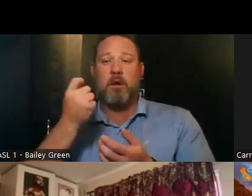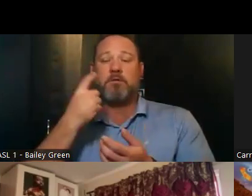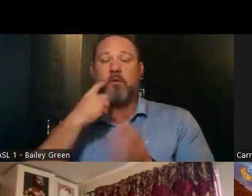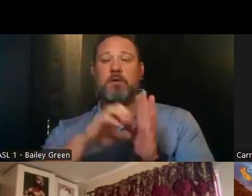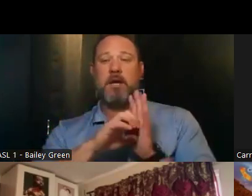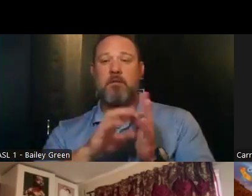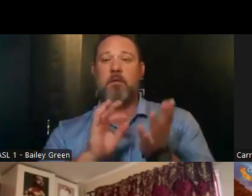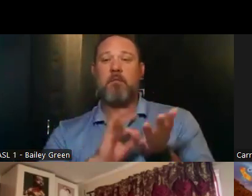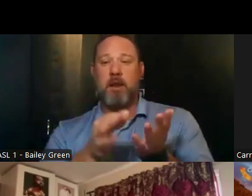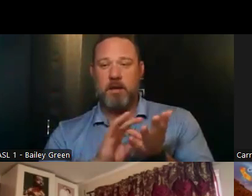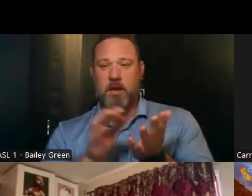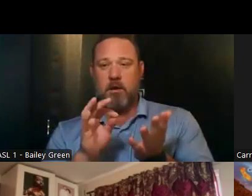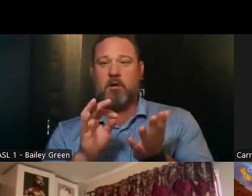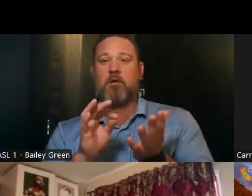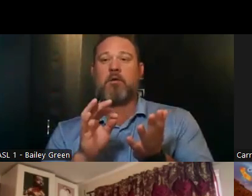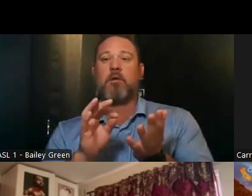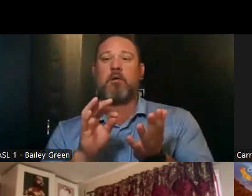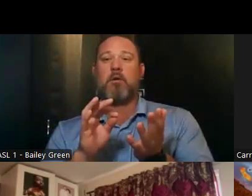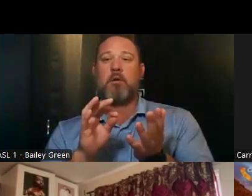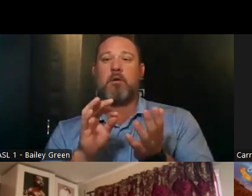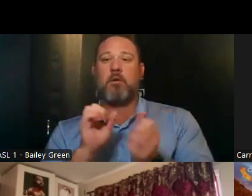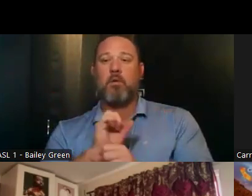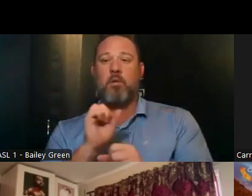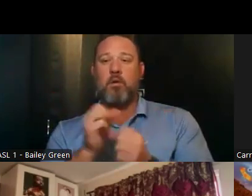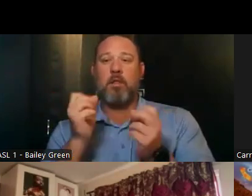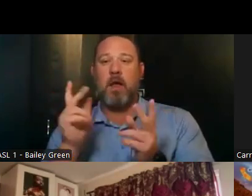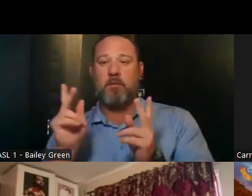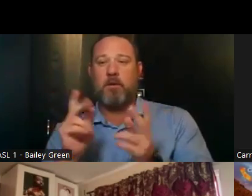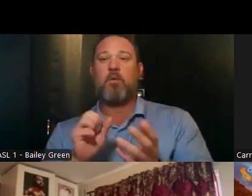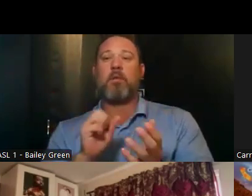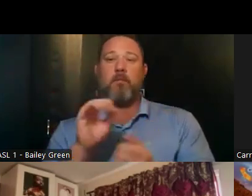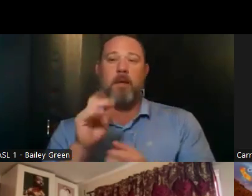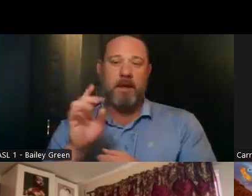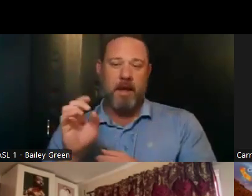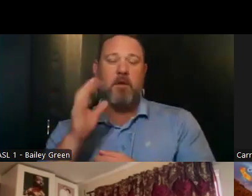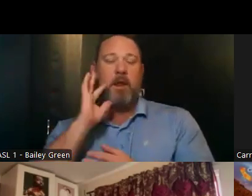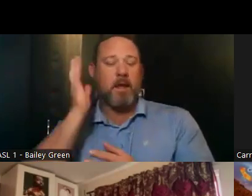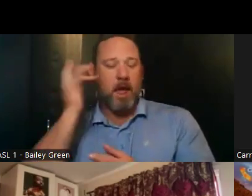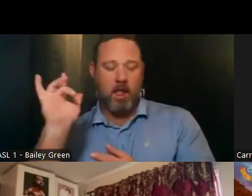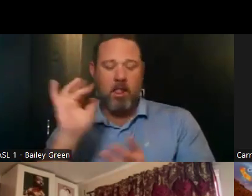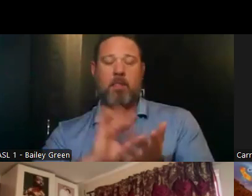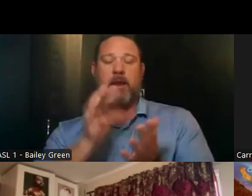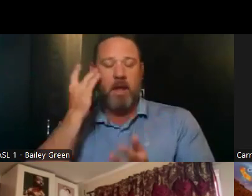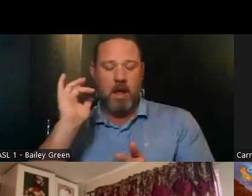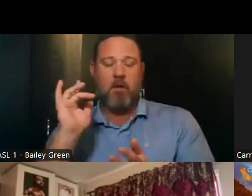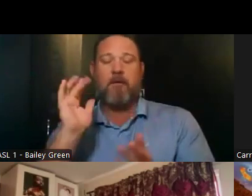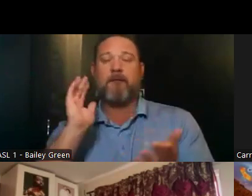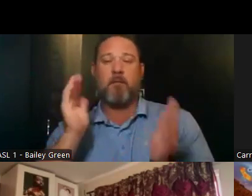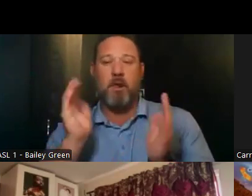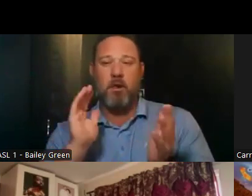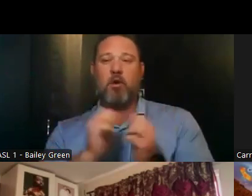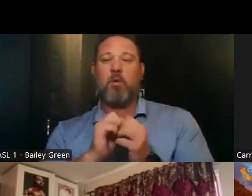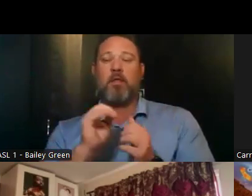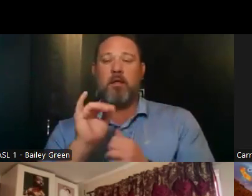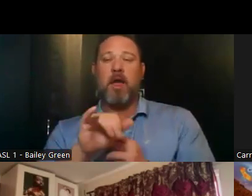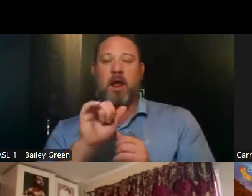example, Medicare, which health centers work with a lot of folks on Medicaid and Medi-Cal, obviously, and they're pretty familiar with all of